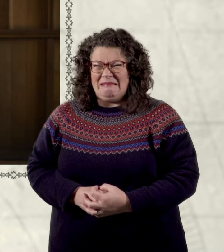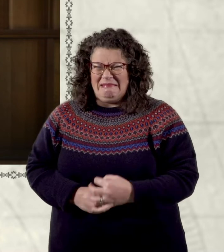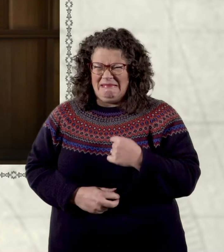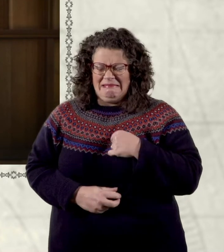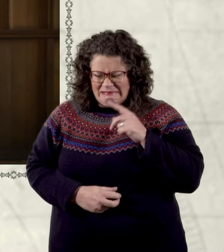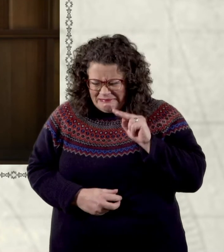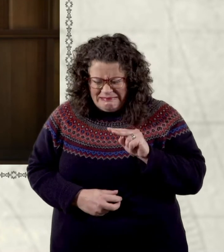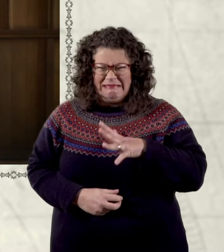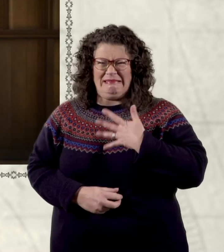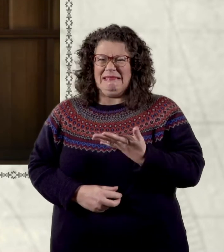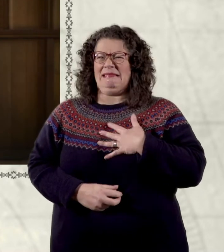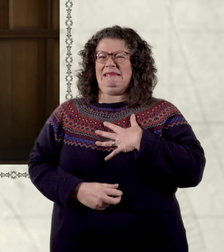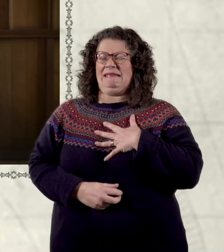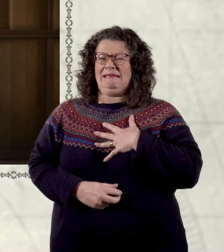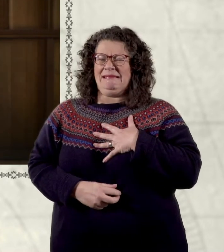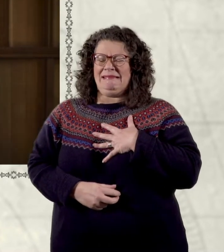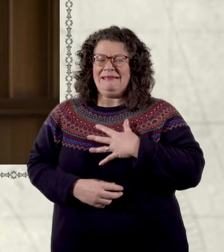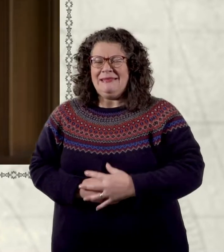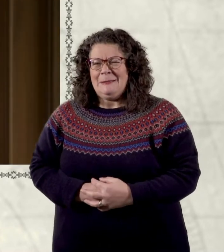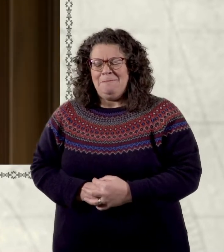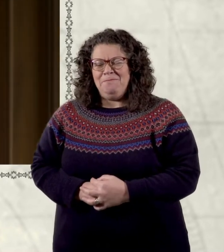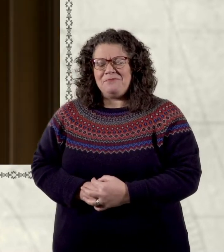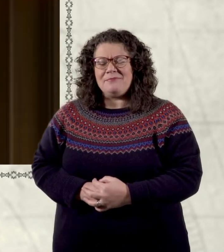Not my cup of tea.